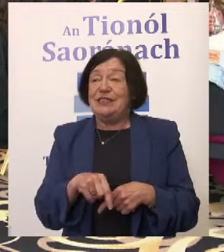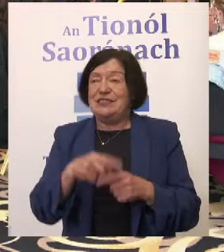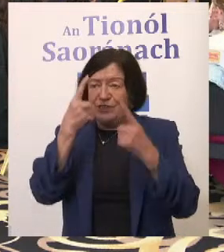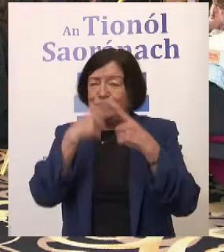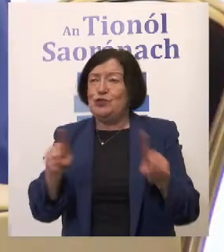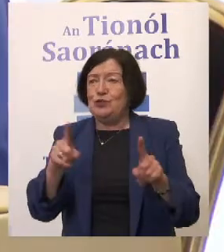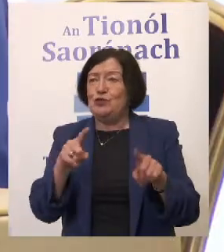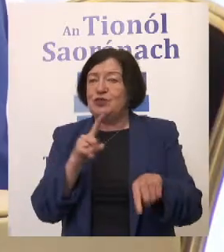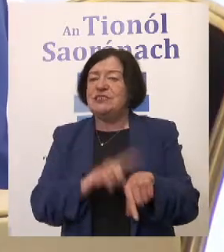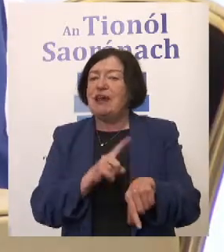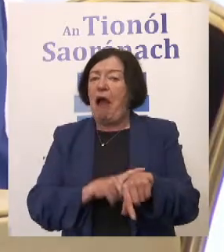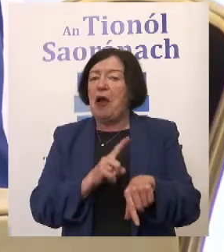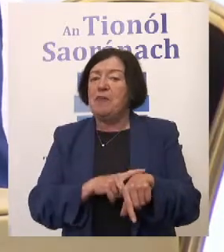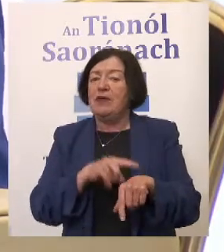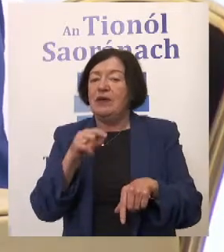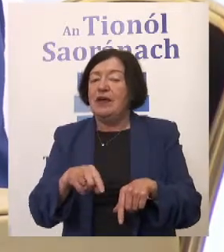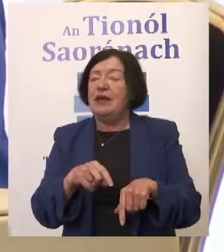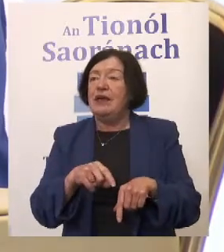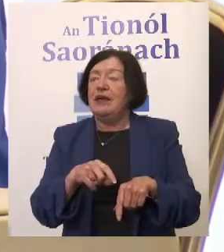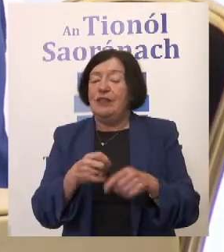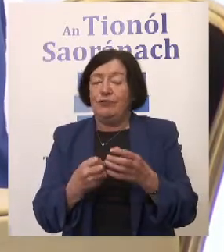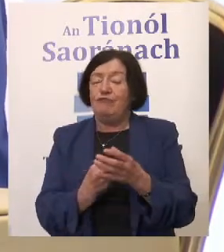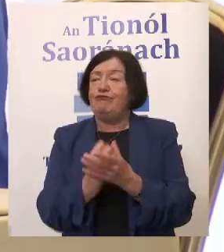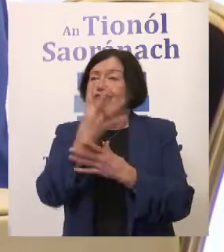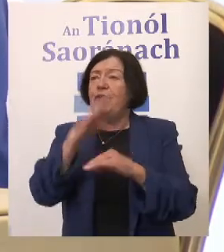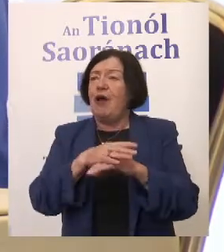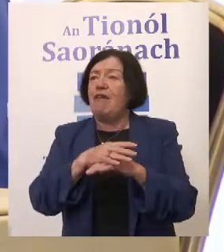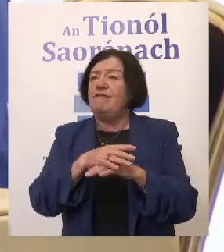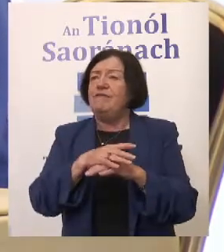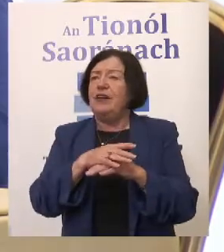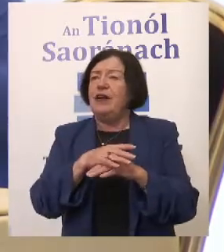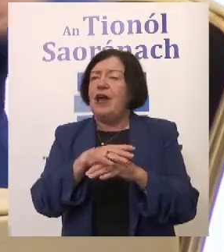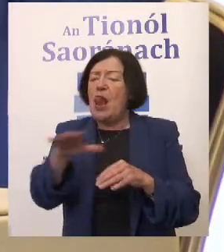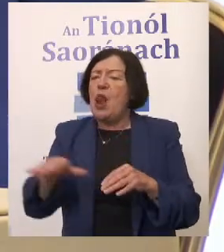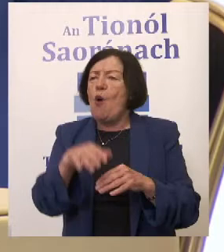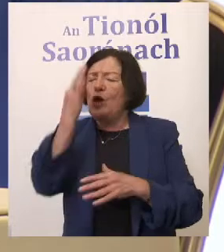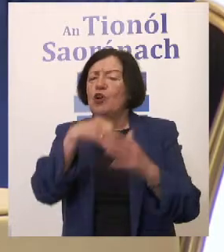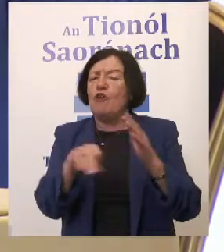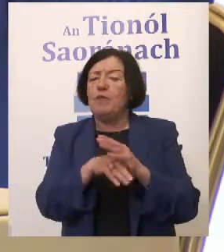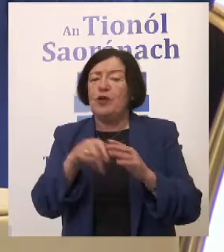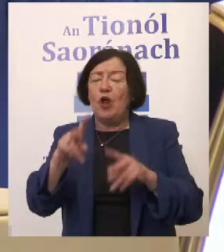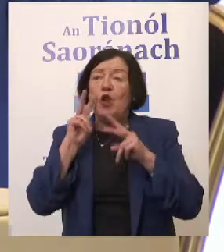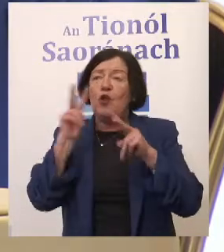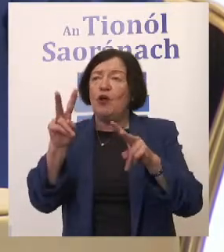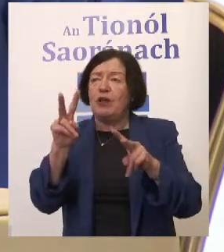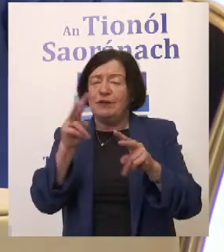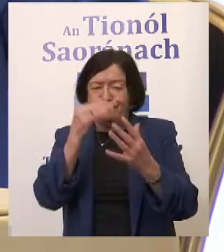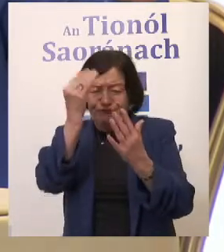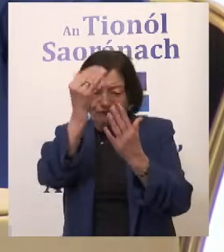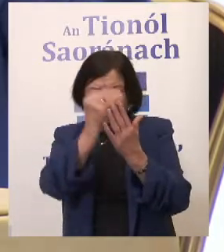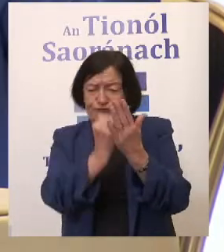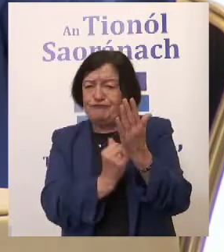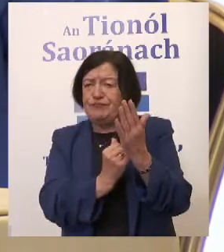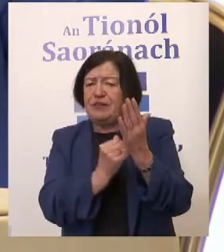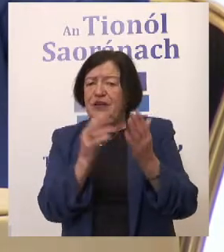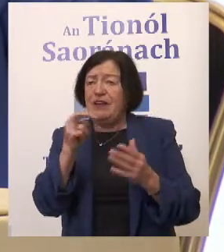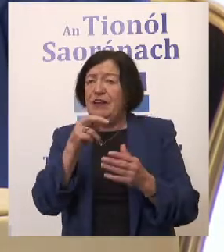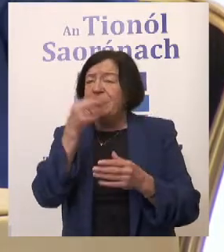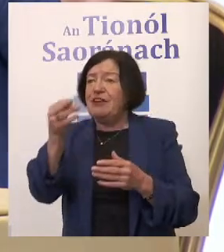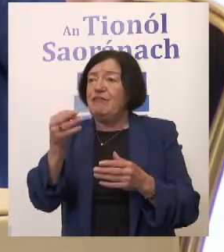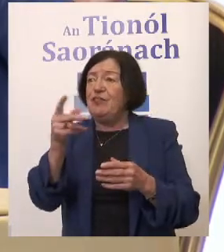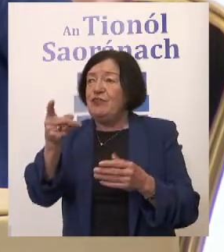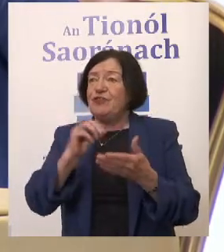unusual moment in the evolution of local government, where you have, like, looking at the terms of reference, almost being given a blank sheet